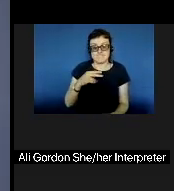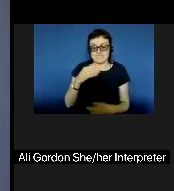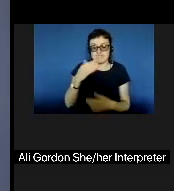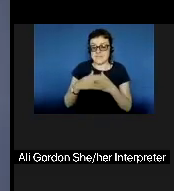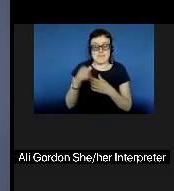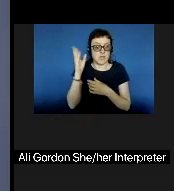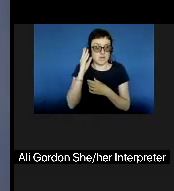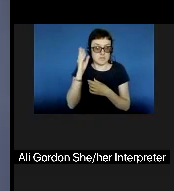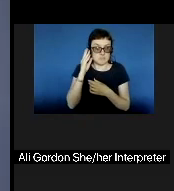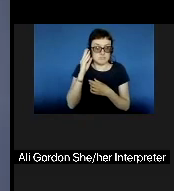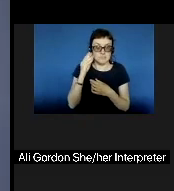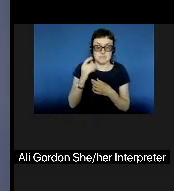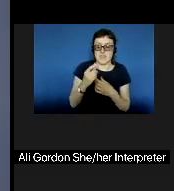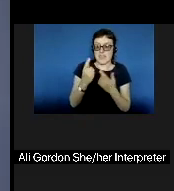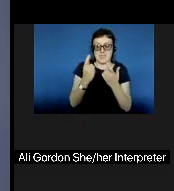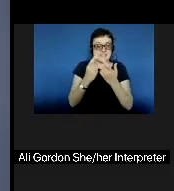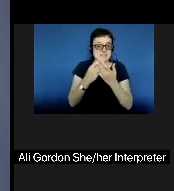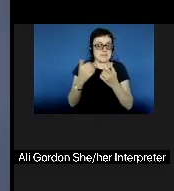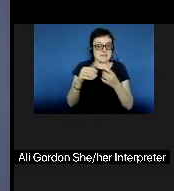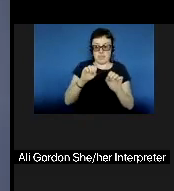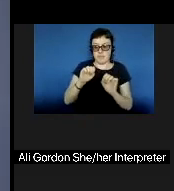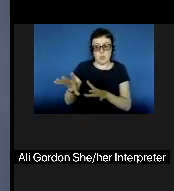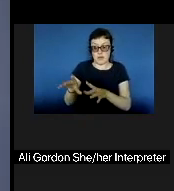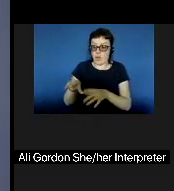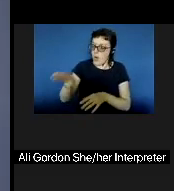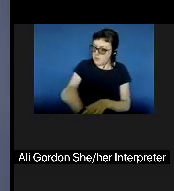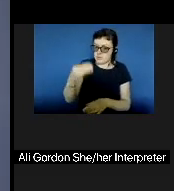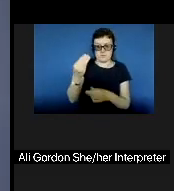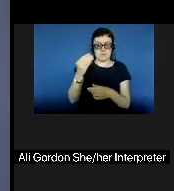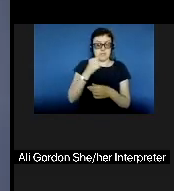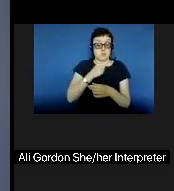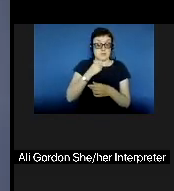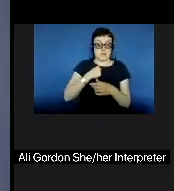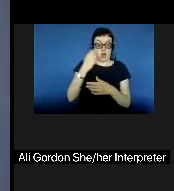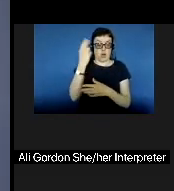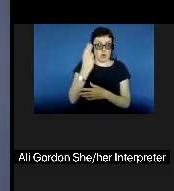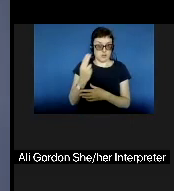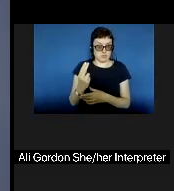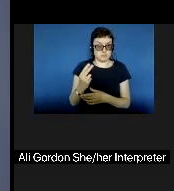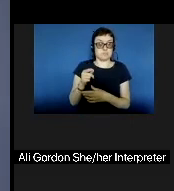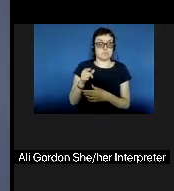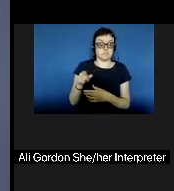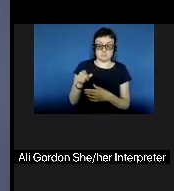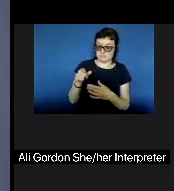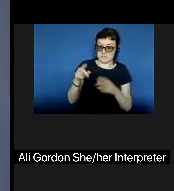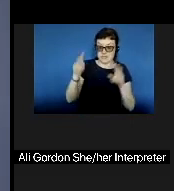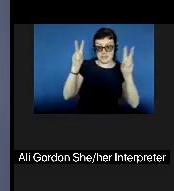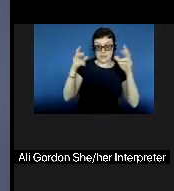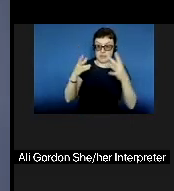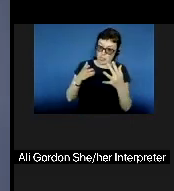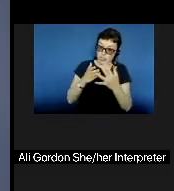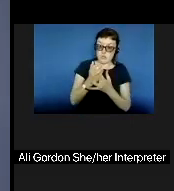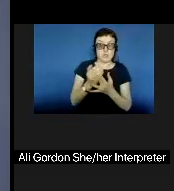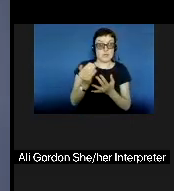Using discarded materials to build with is a key theme running through the Art Extraordinary Collection, but so too is the historic undervaluing